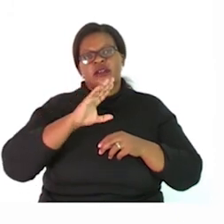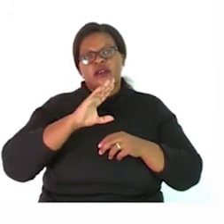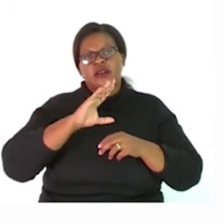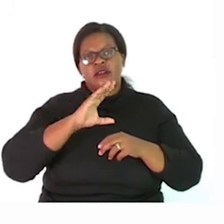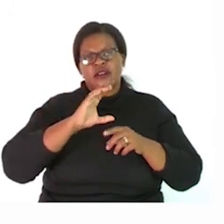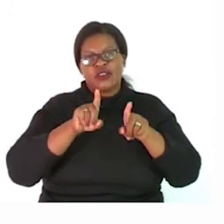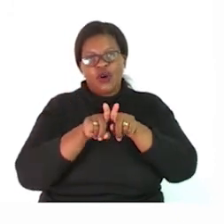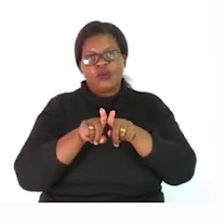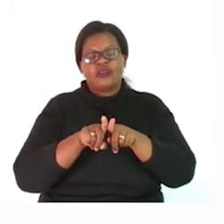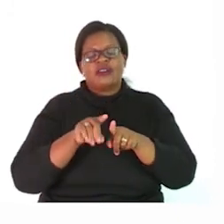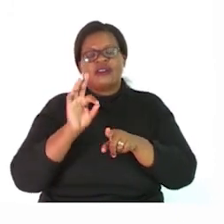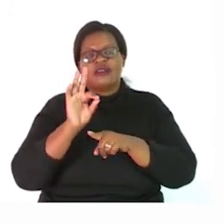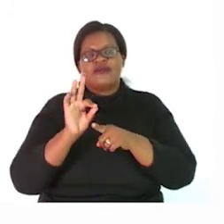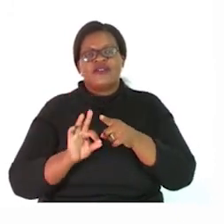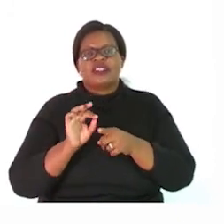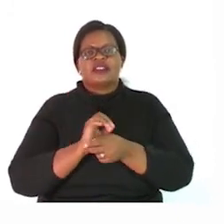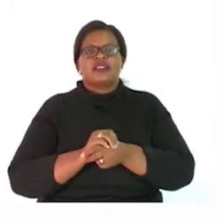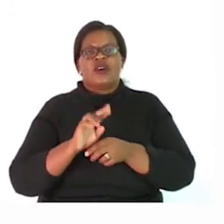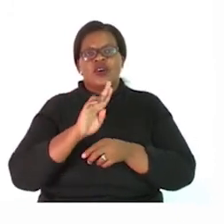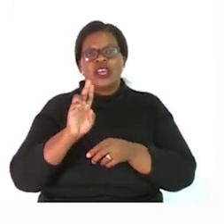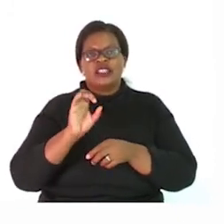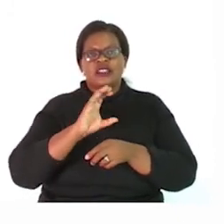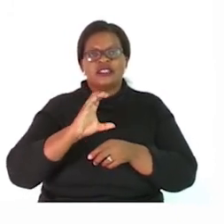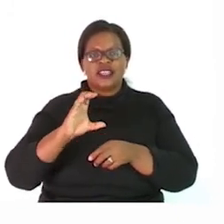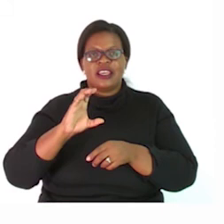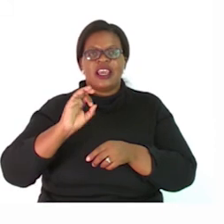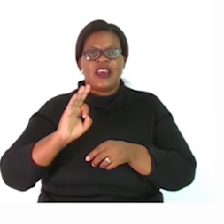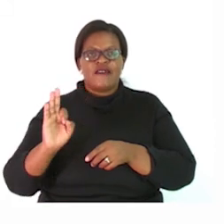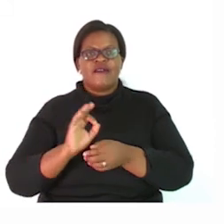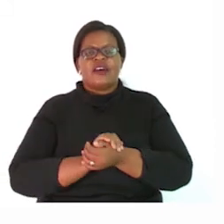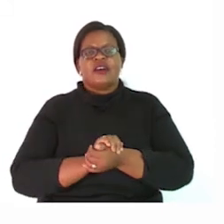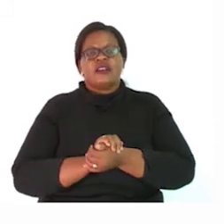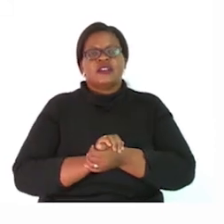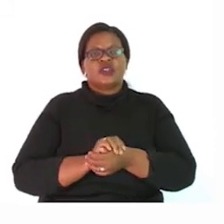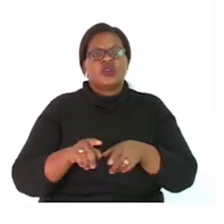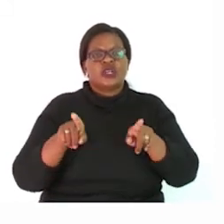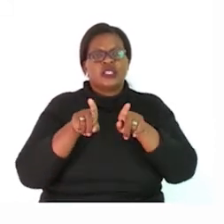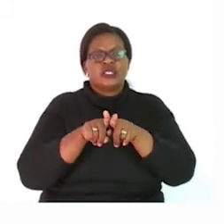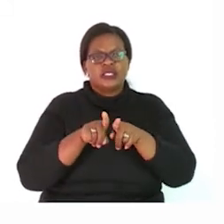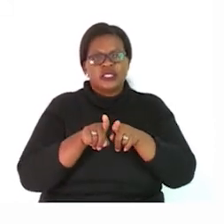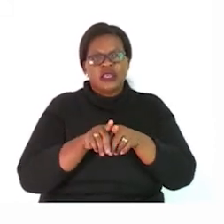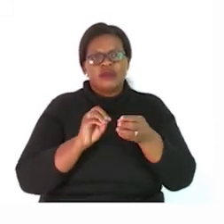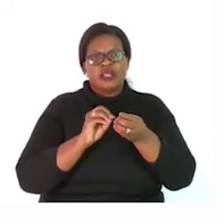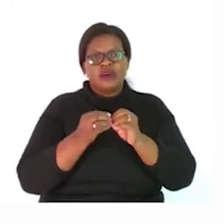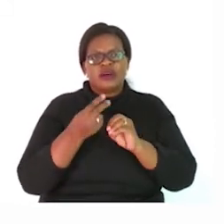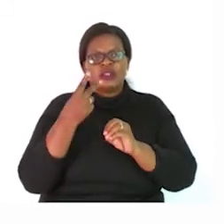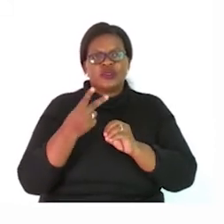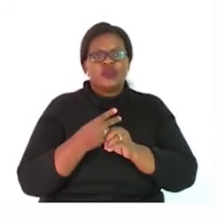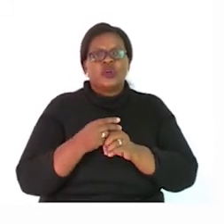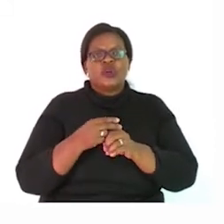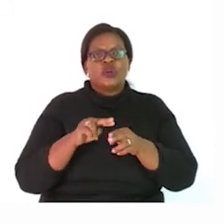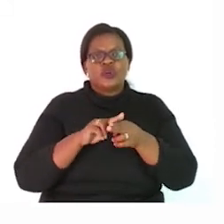The same in number 2. Now you use the numbers 45 and